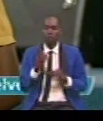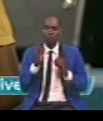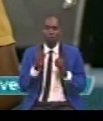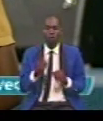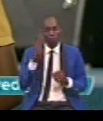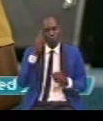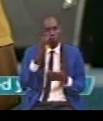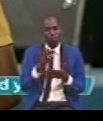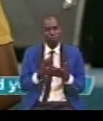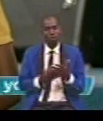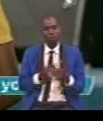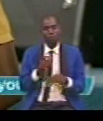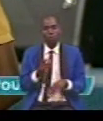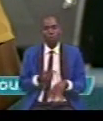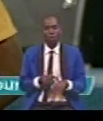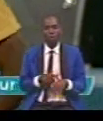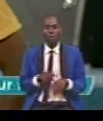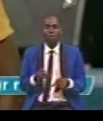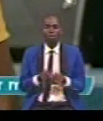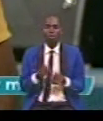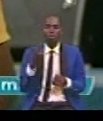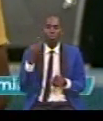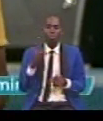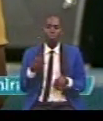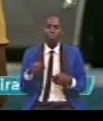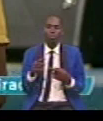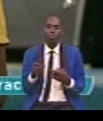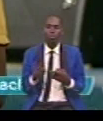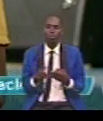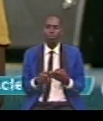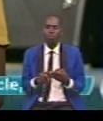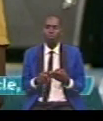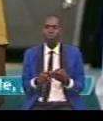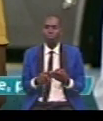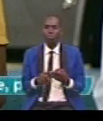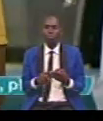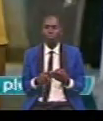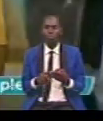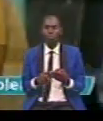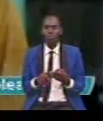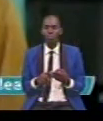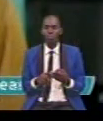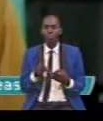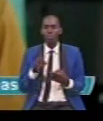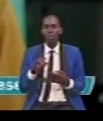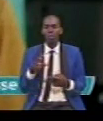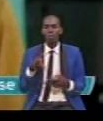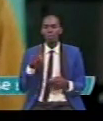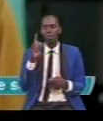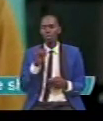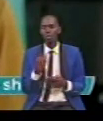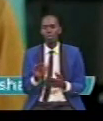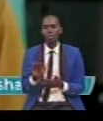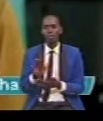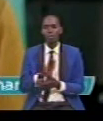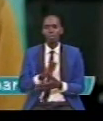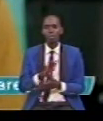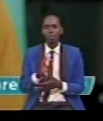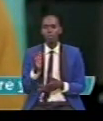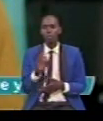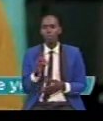through my Facebook page, I found the video where Pastor Kumuyi was preaching about